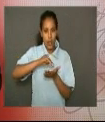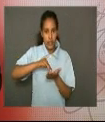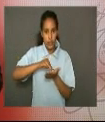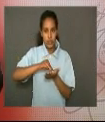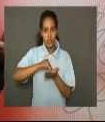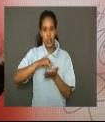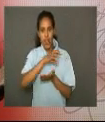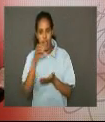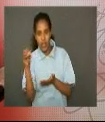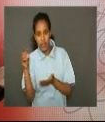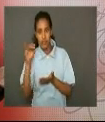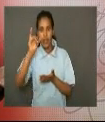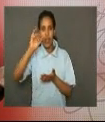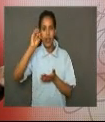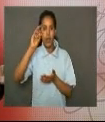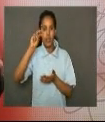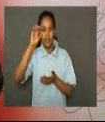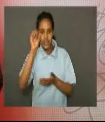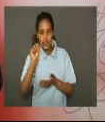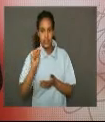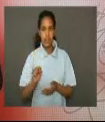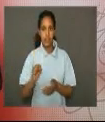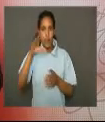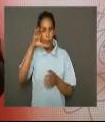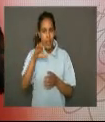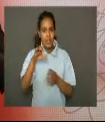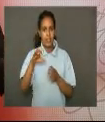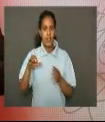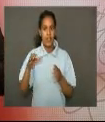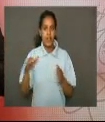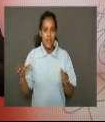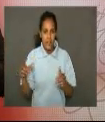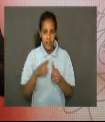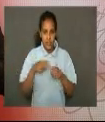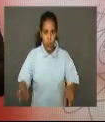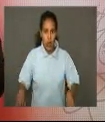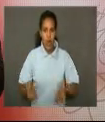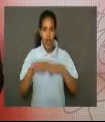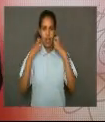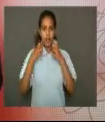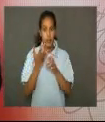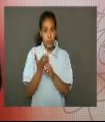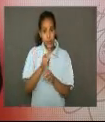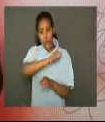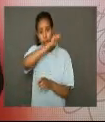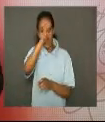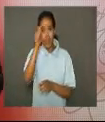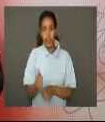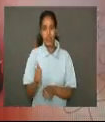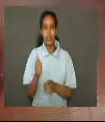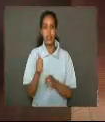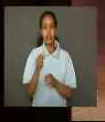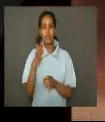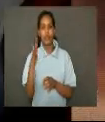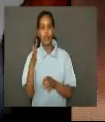molecules, and ions, must first collide before any sort